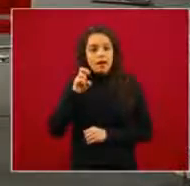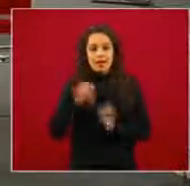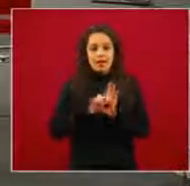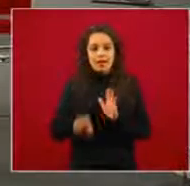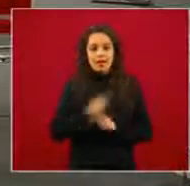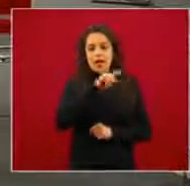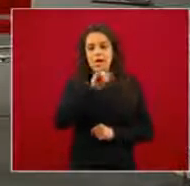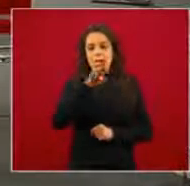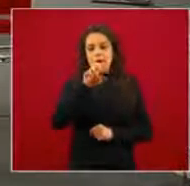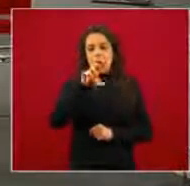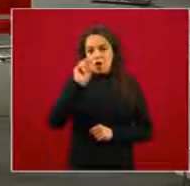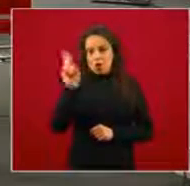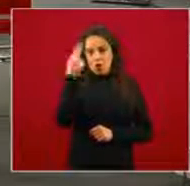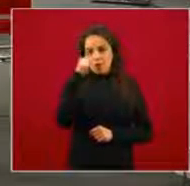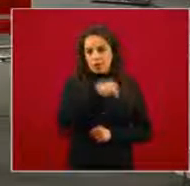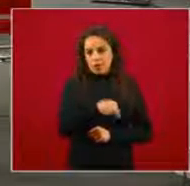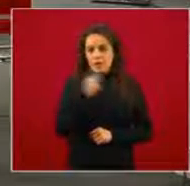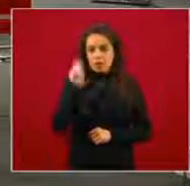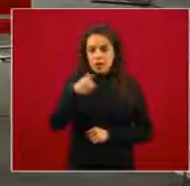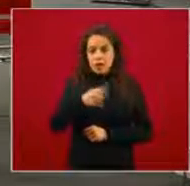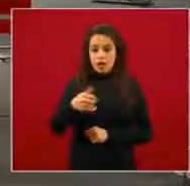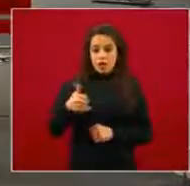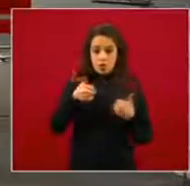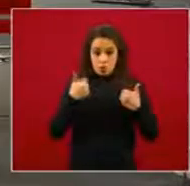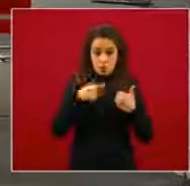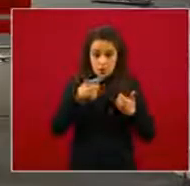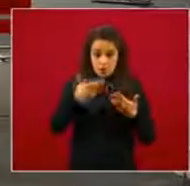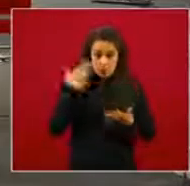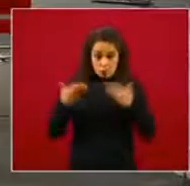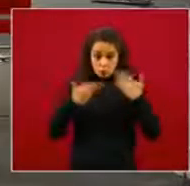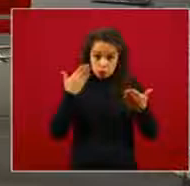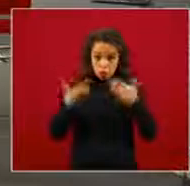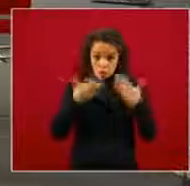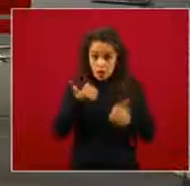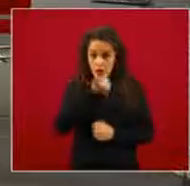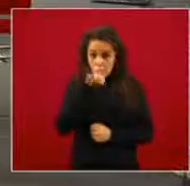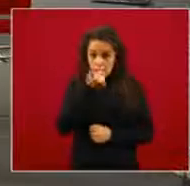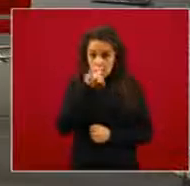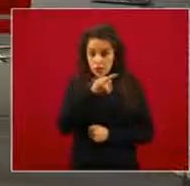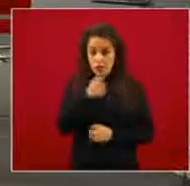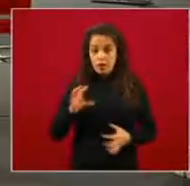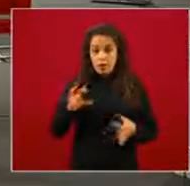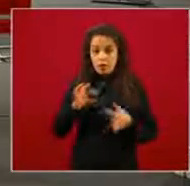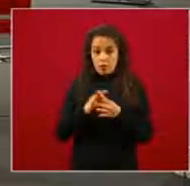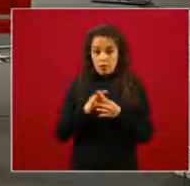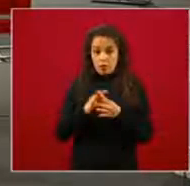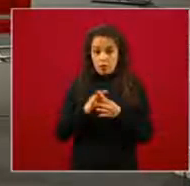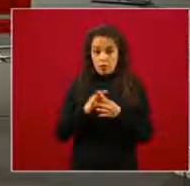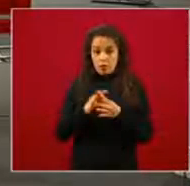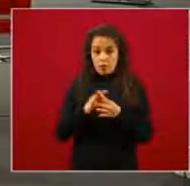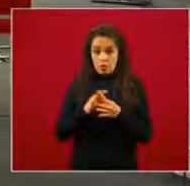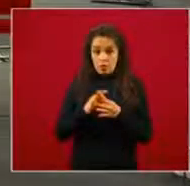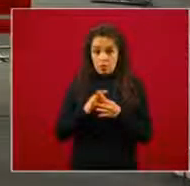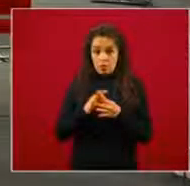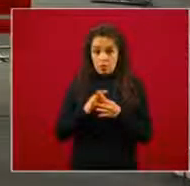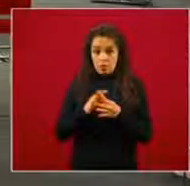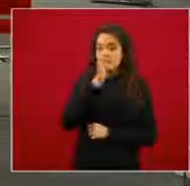4 months system, or Ibero that has summer period. And what about these students